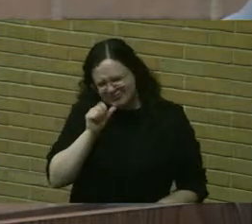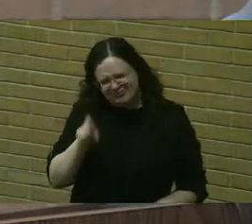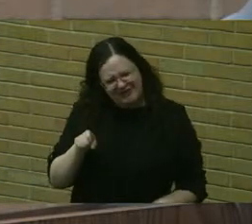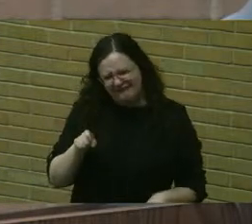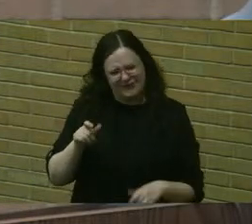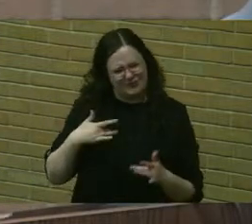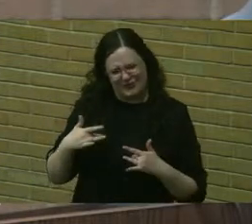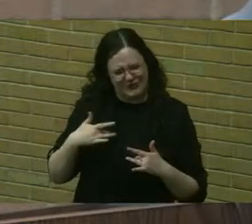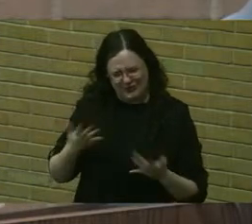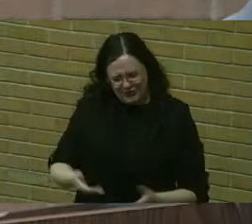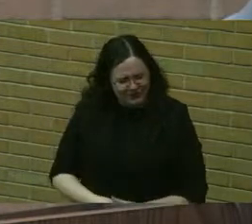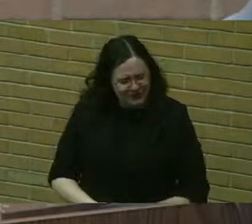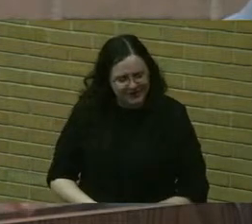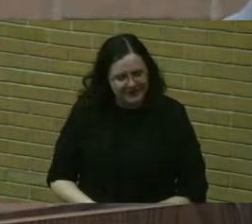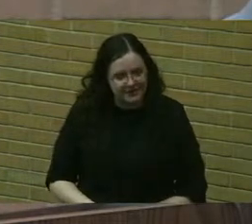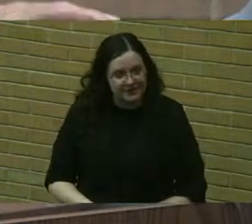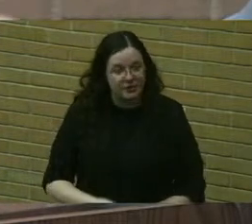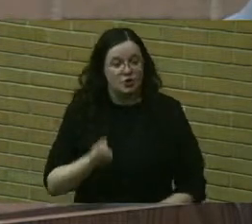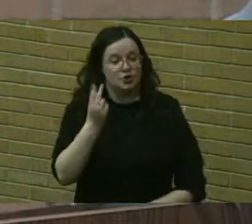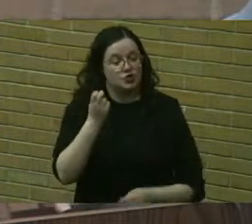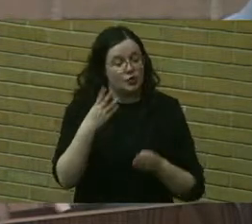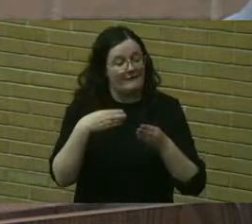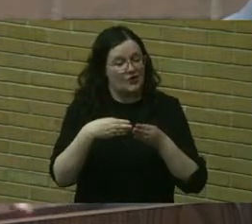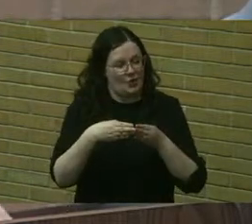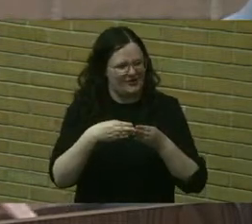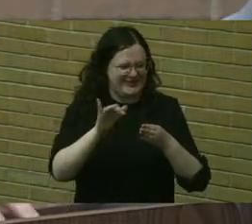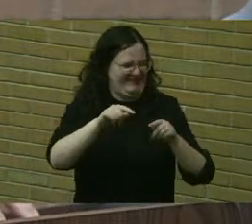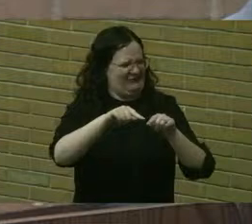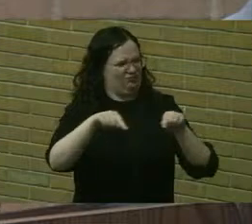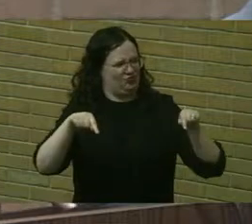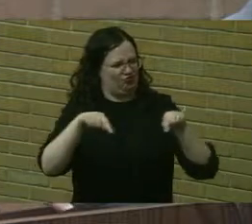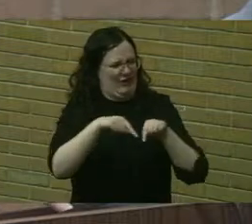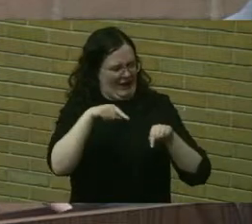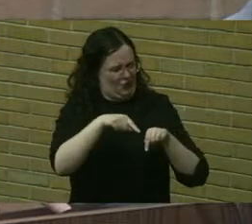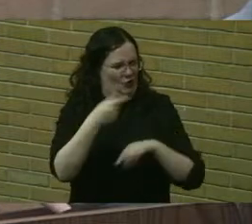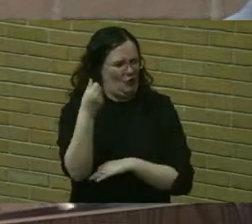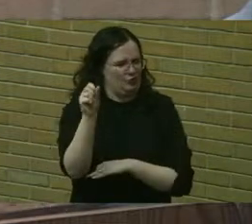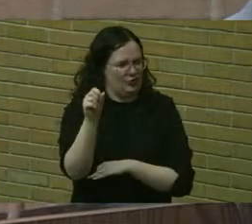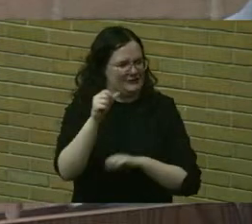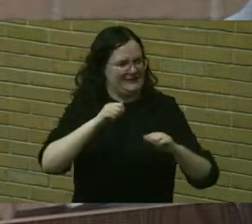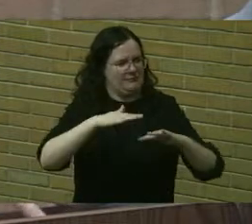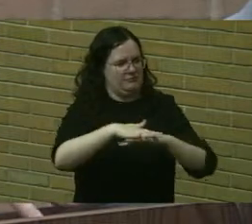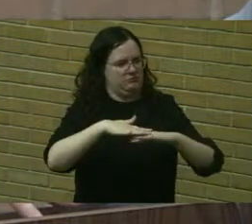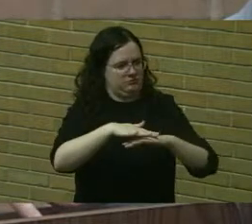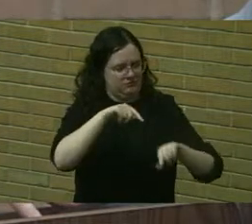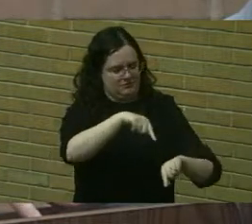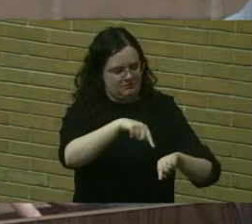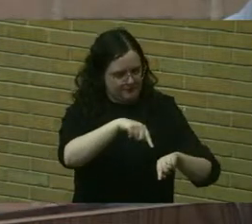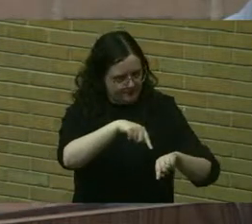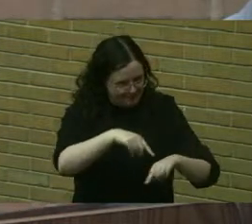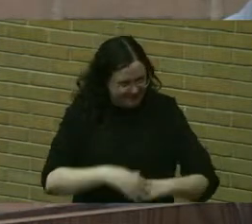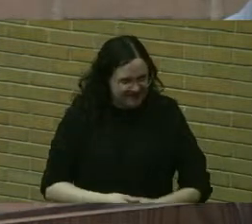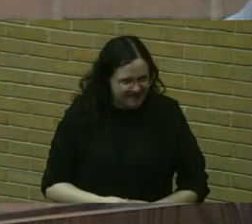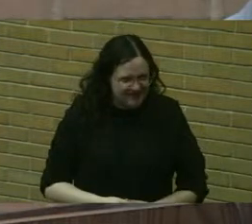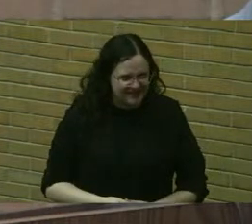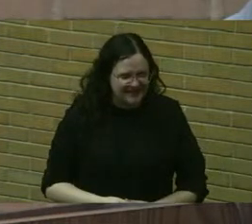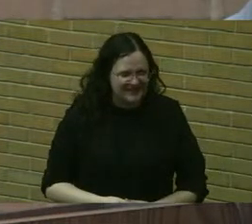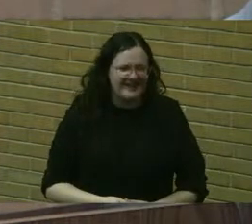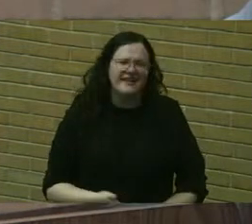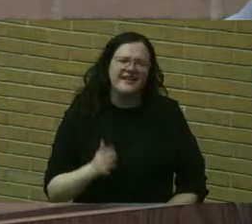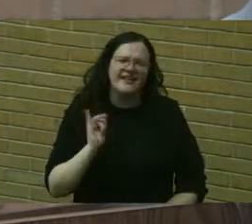12 Corners, or the triangle where the protest was or were, is